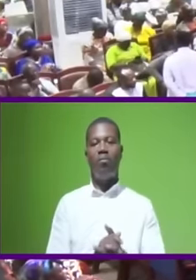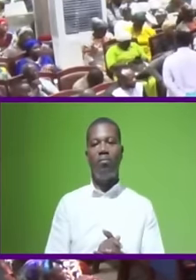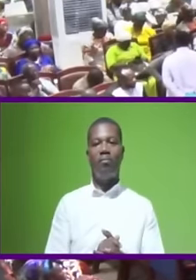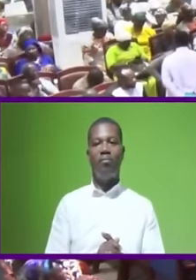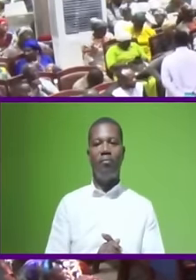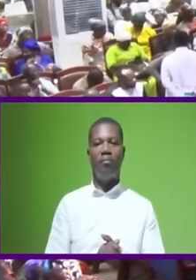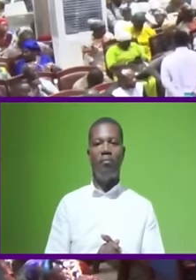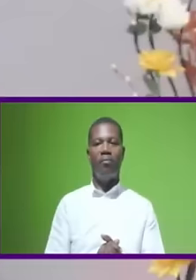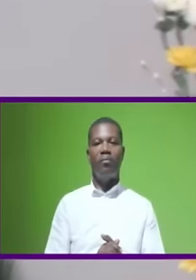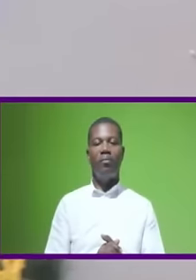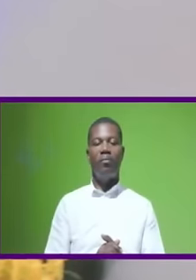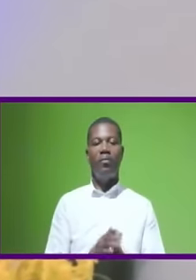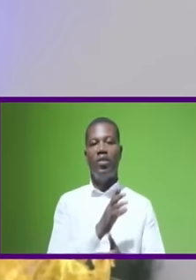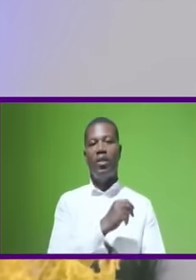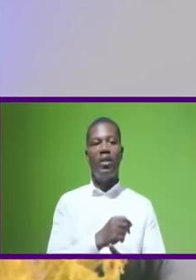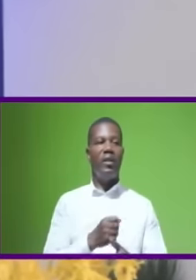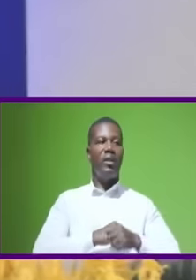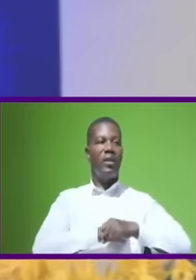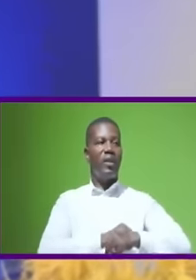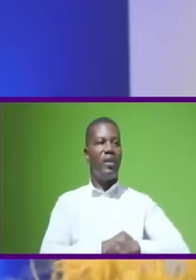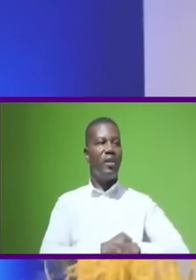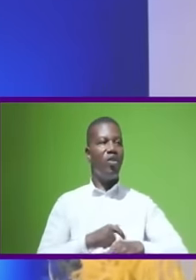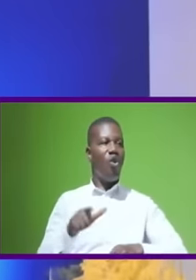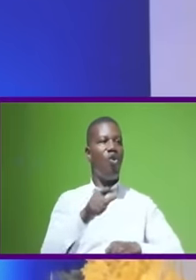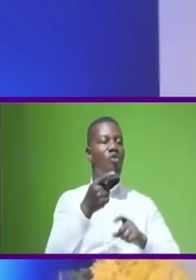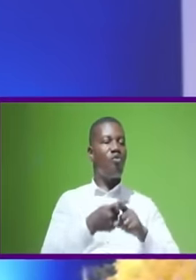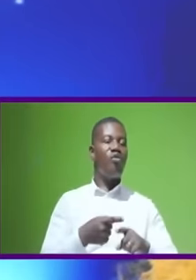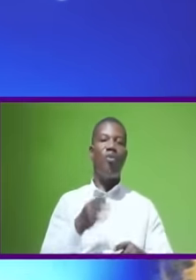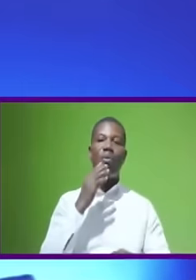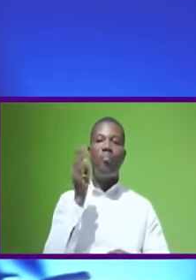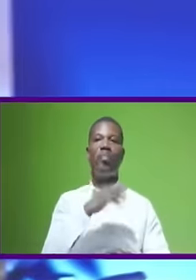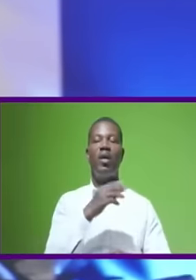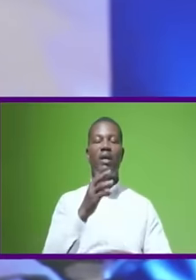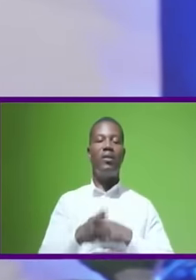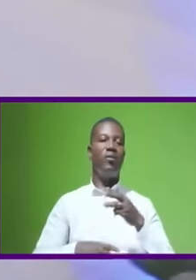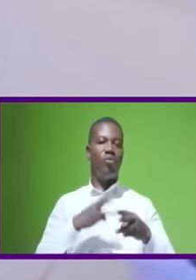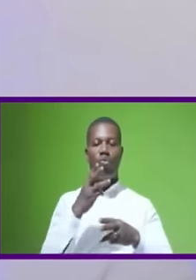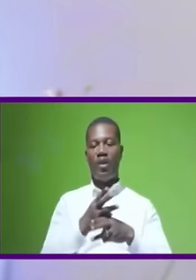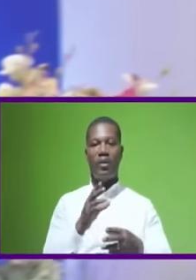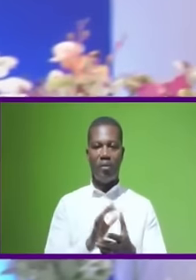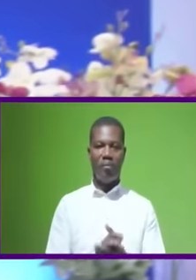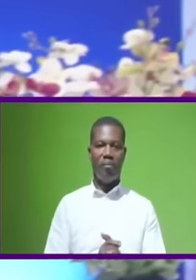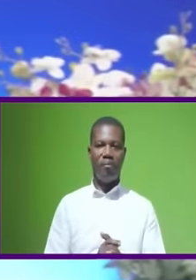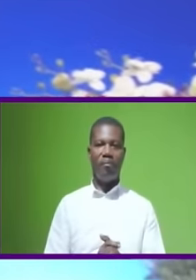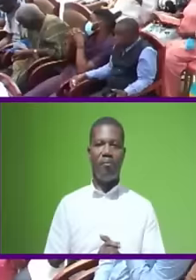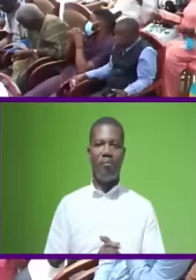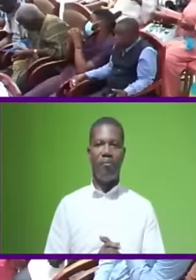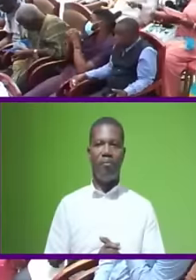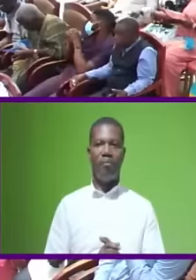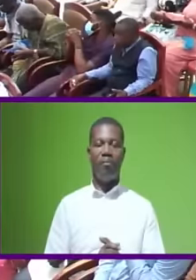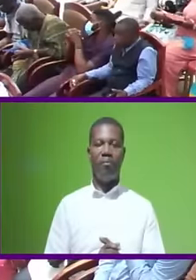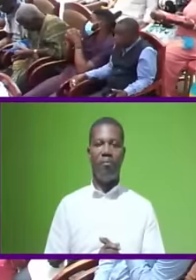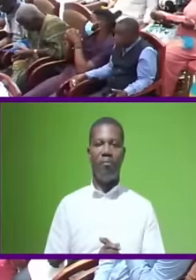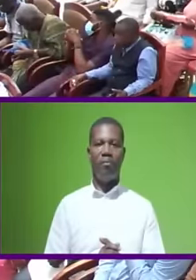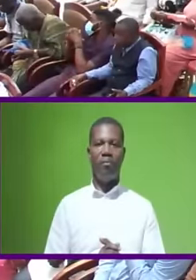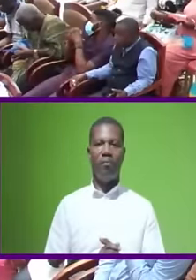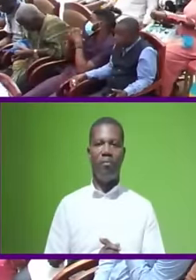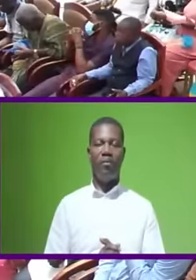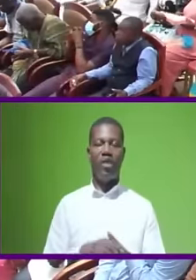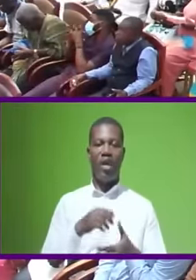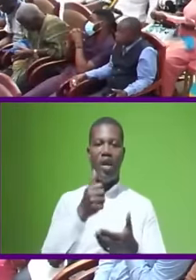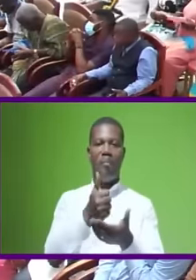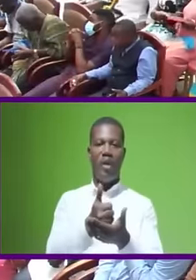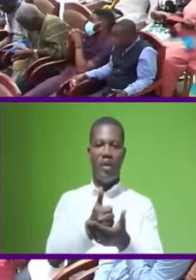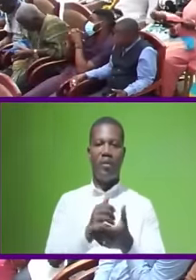of us. Yes. And protect us all from this sinful world.